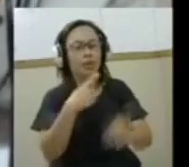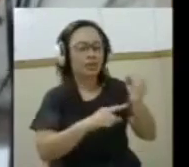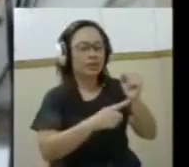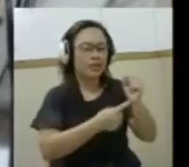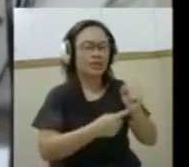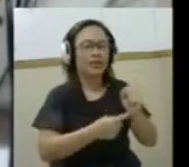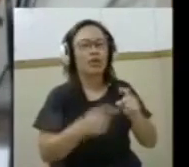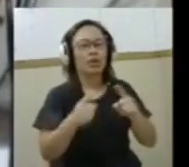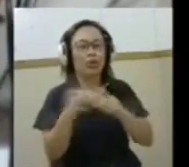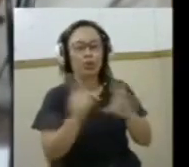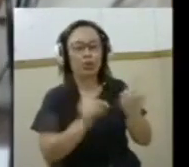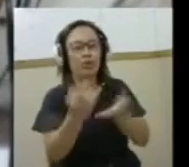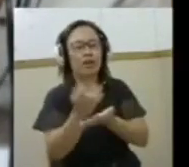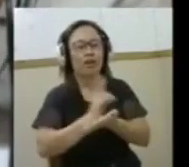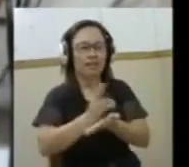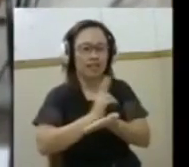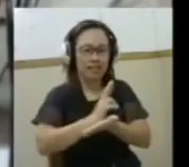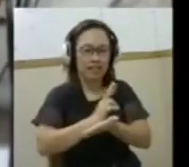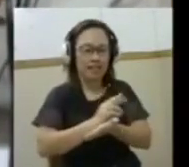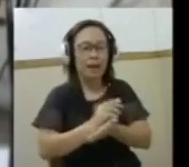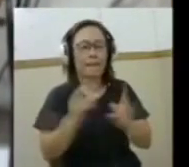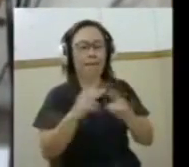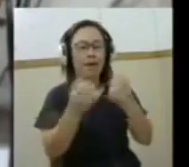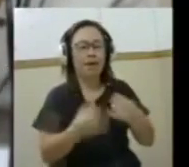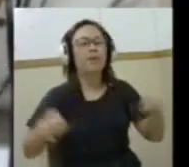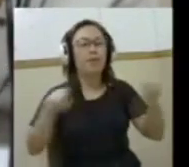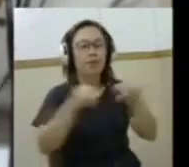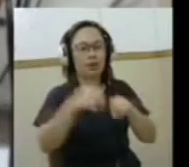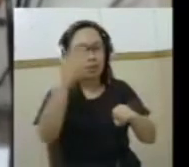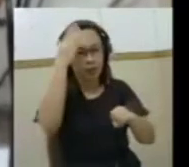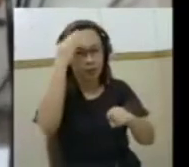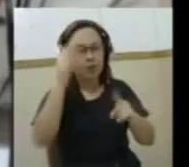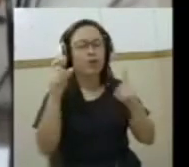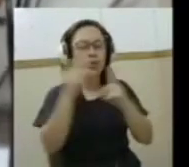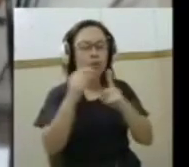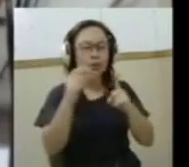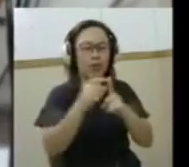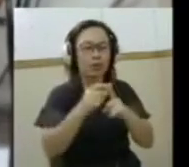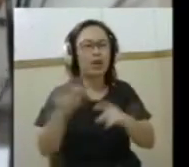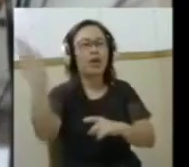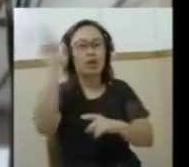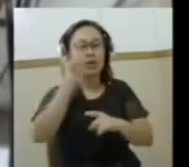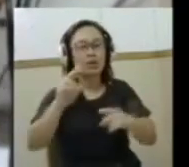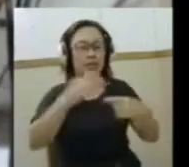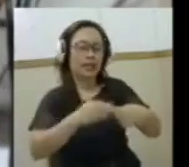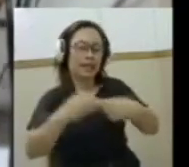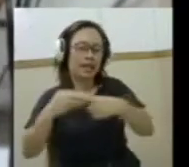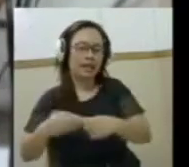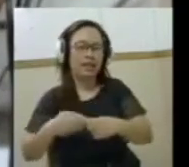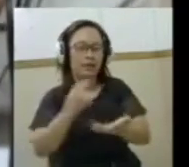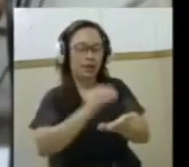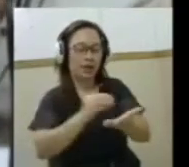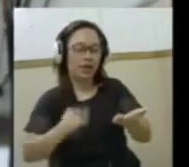do their research. It is really very important to know the technical terms for you to be guided in writing your